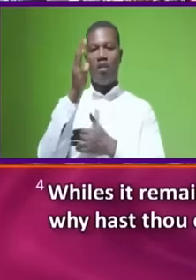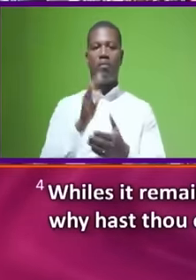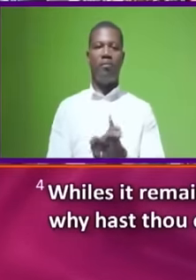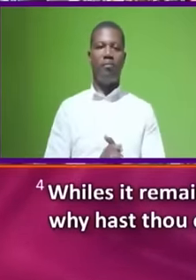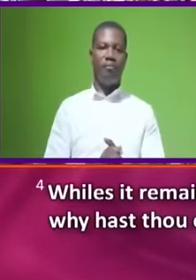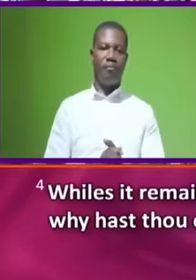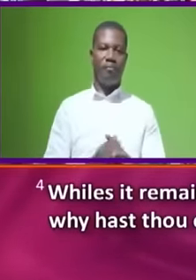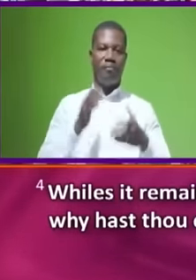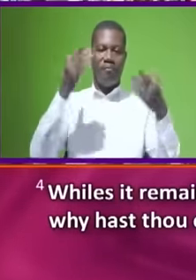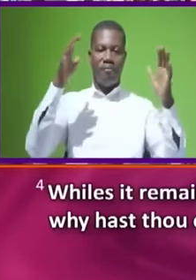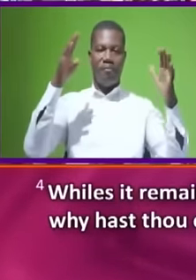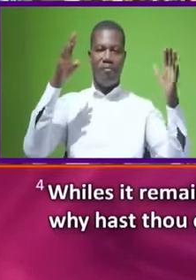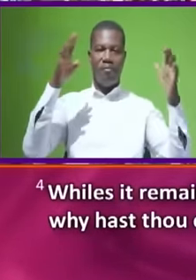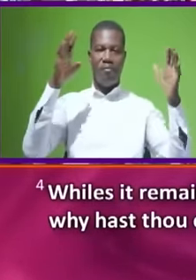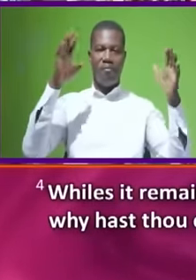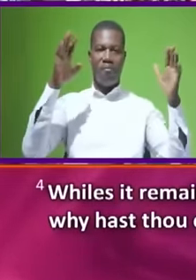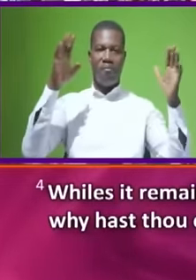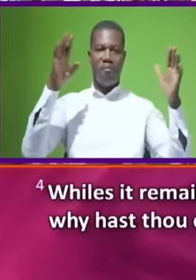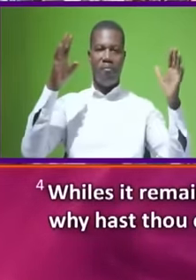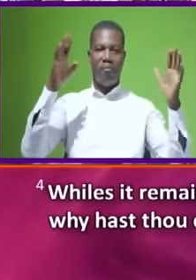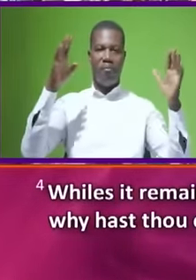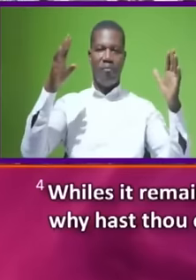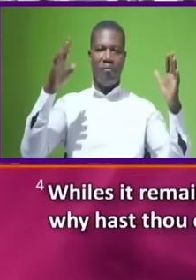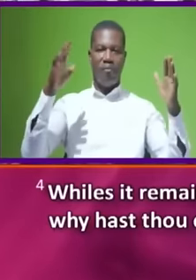but unto God. Yes.